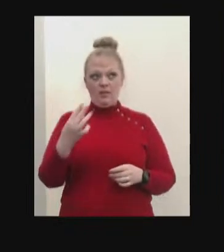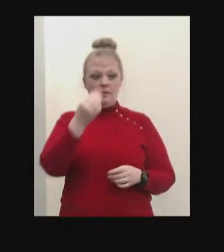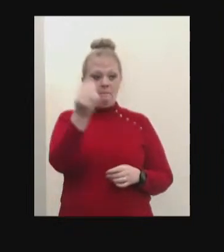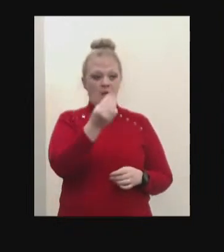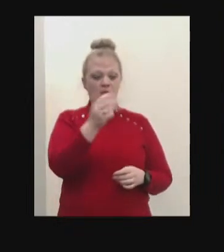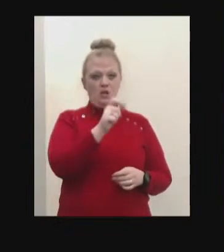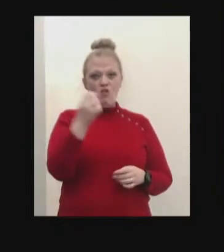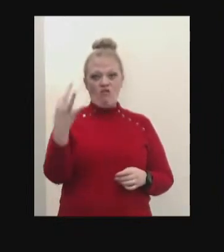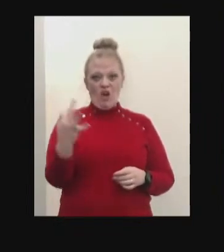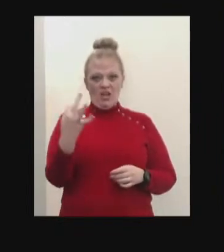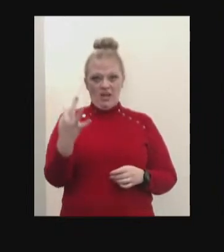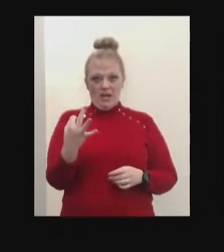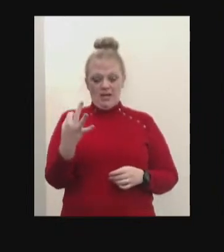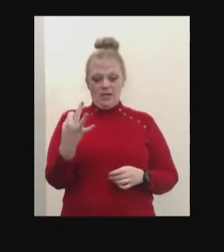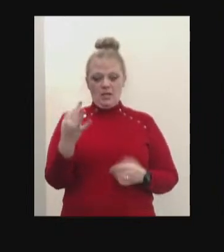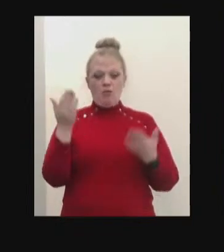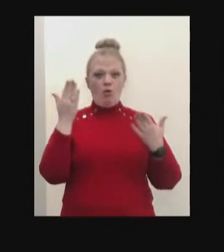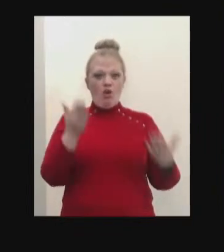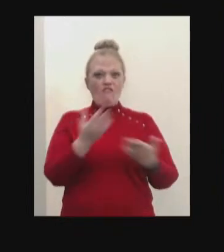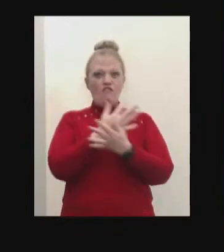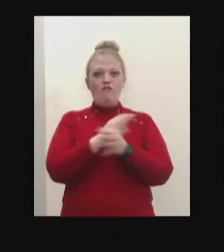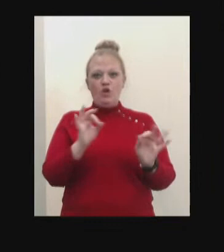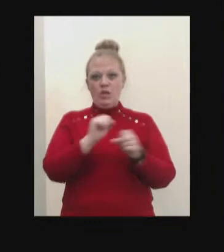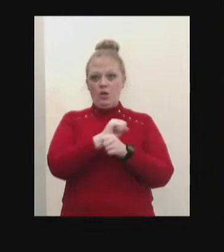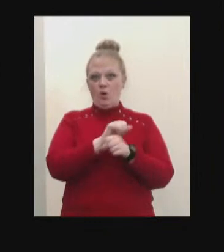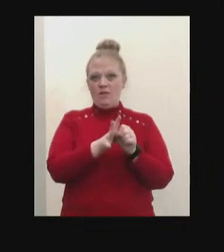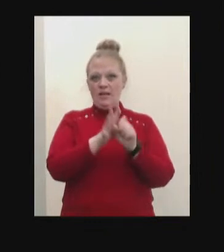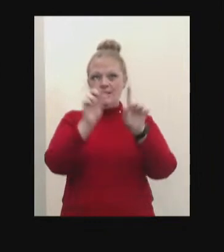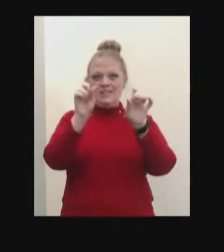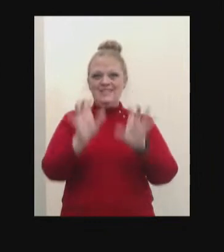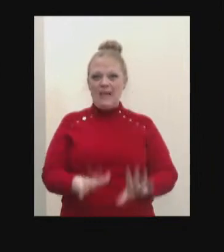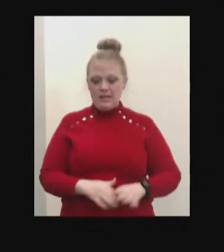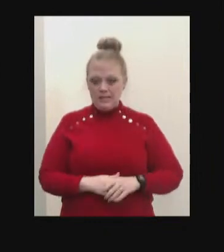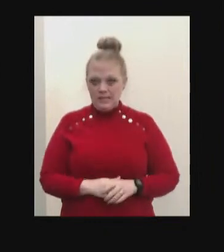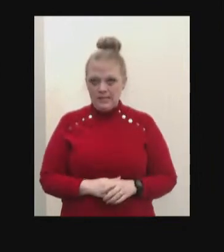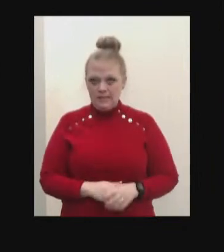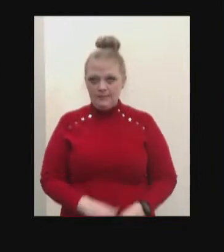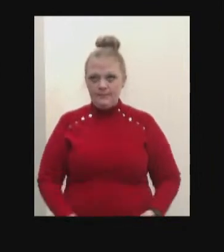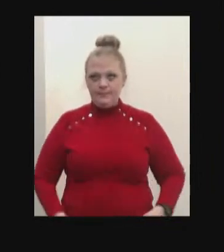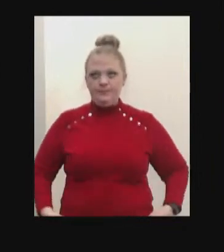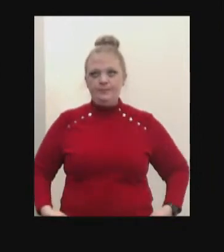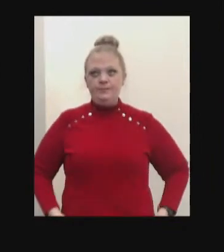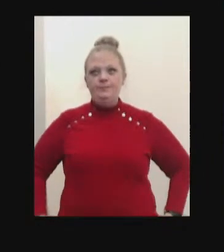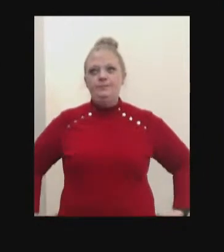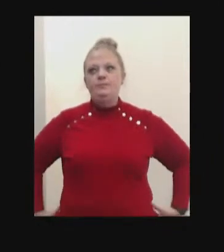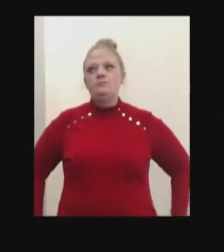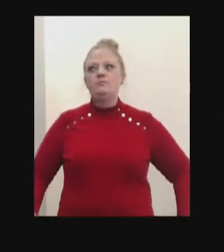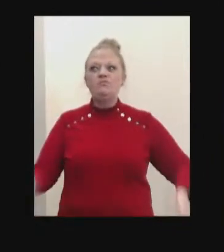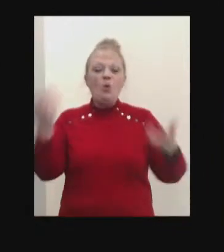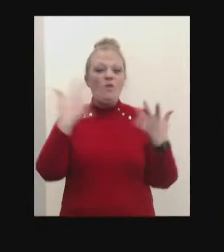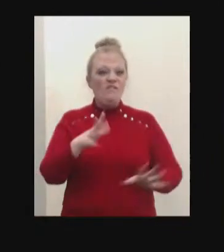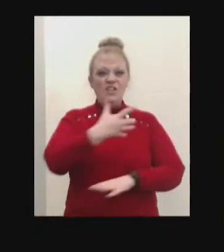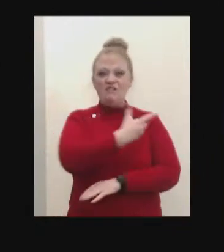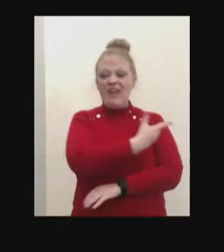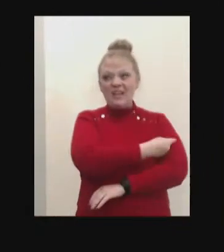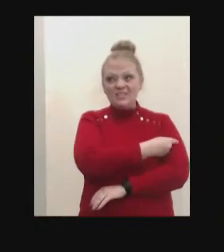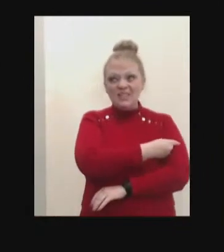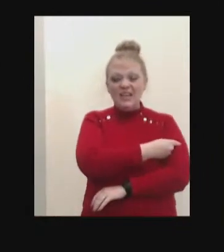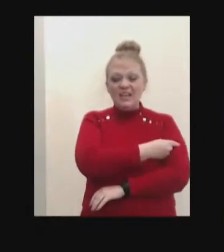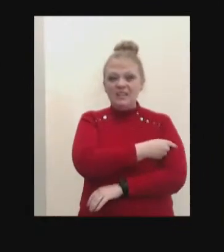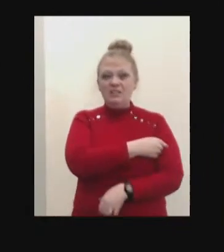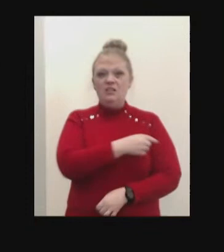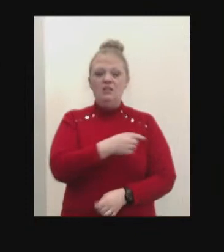Friday, we are offering free COVID-19 tests. So even if you've been vaccinated, even if you have just like a